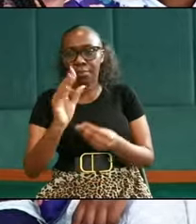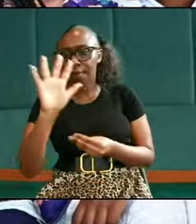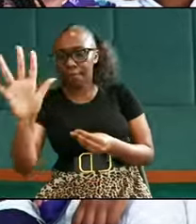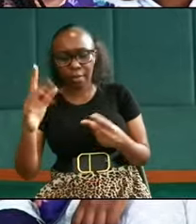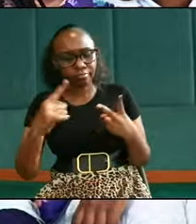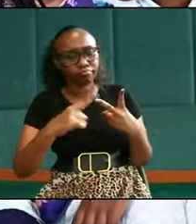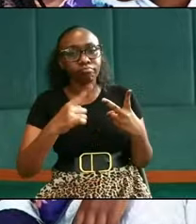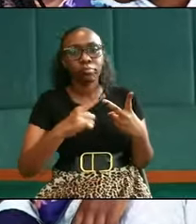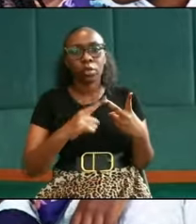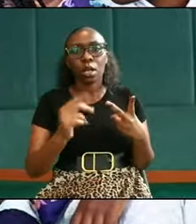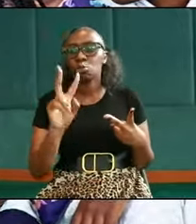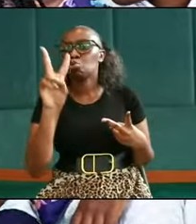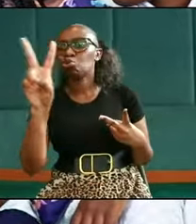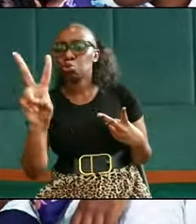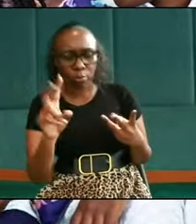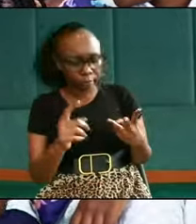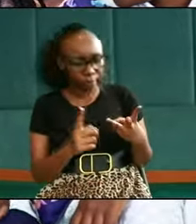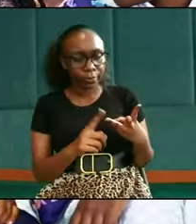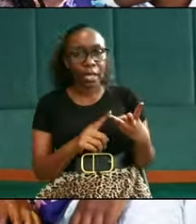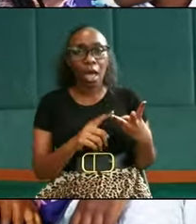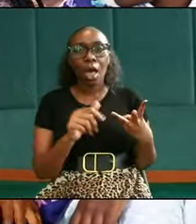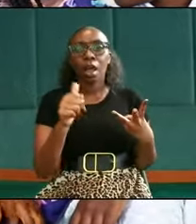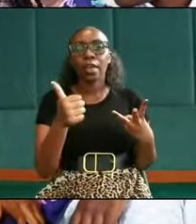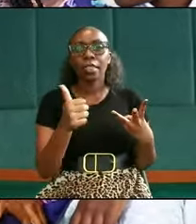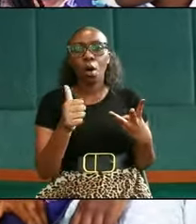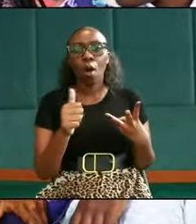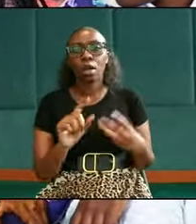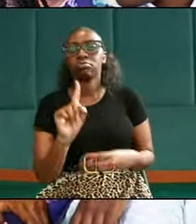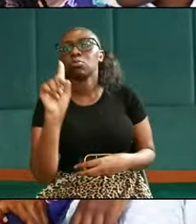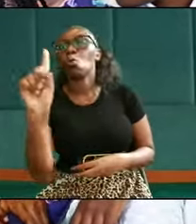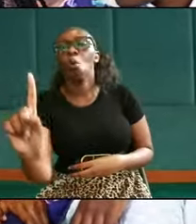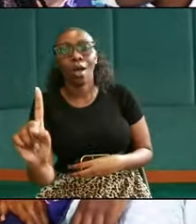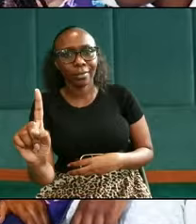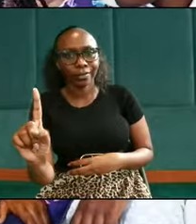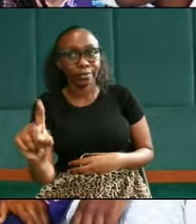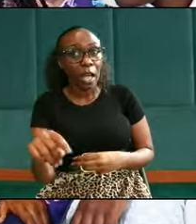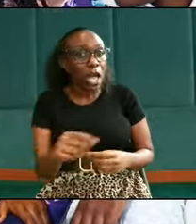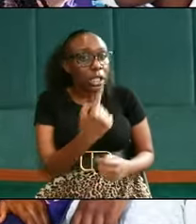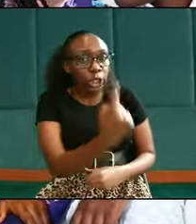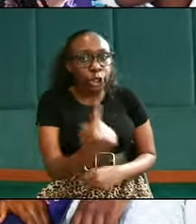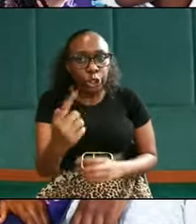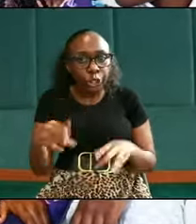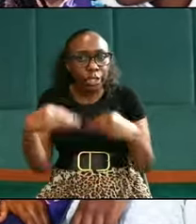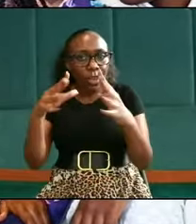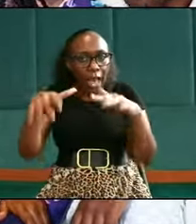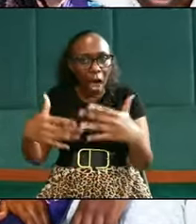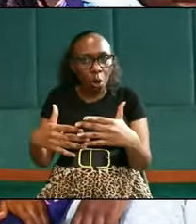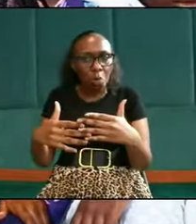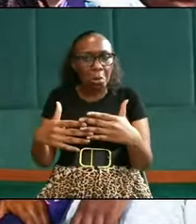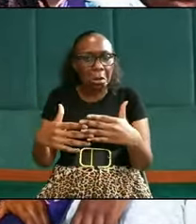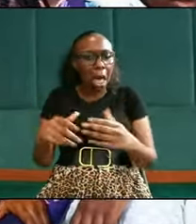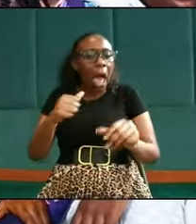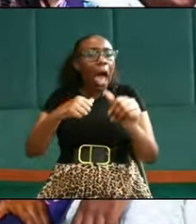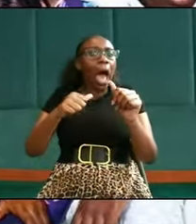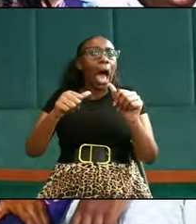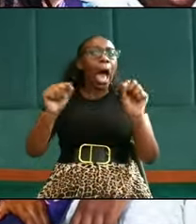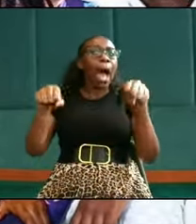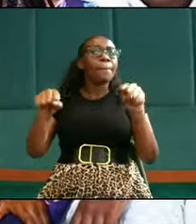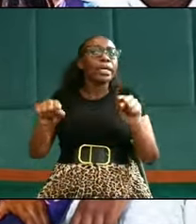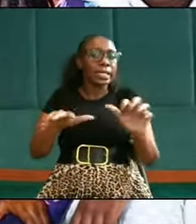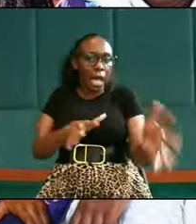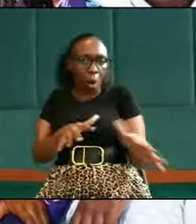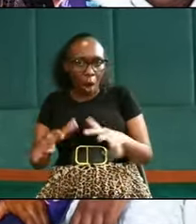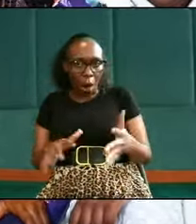2, another one he gave 1. To each according to their ability." One thing that we learn, God will give